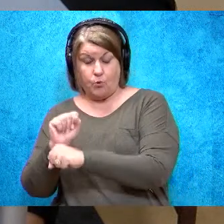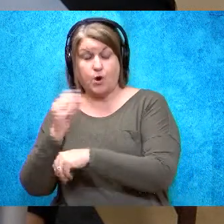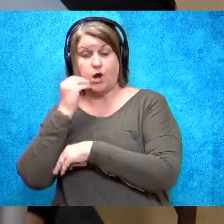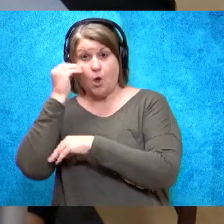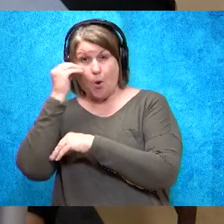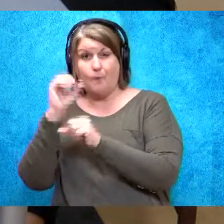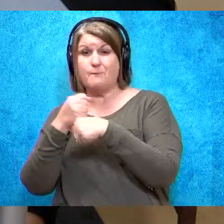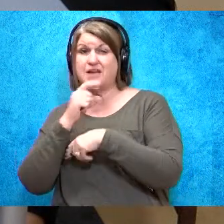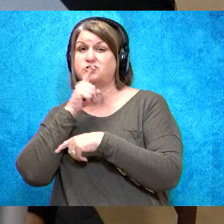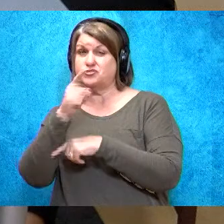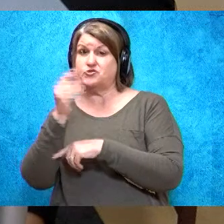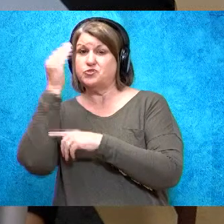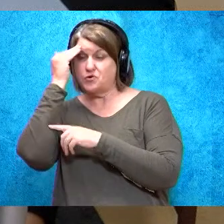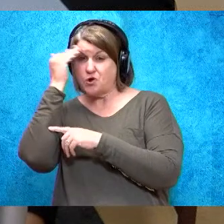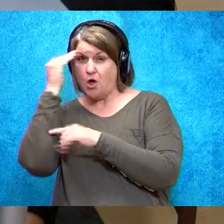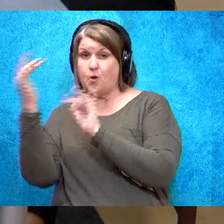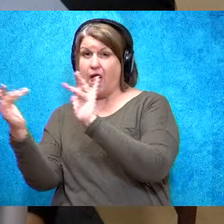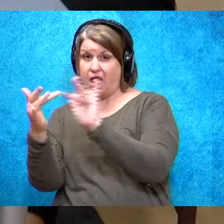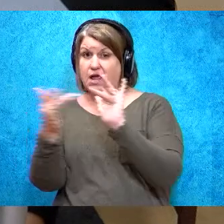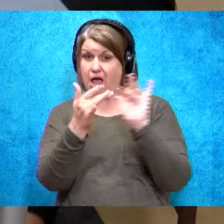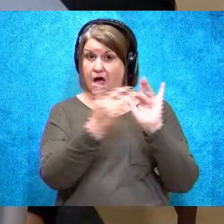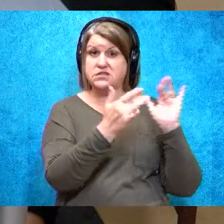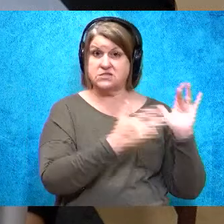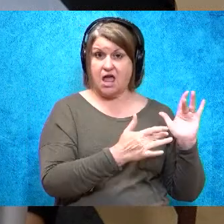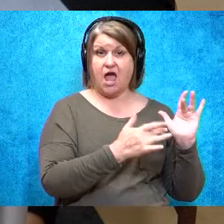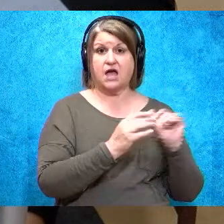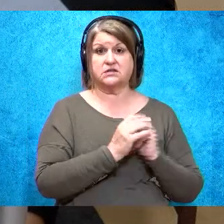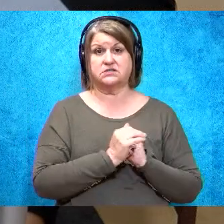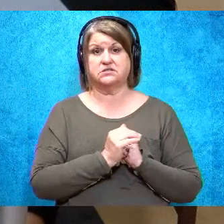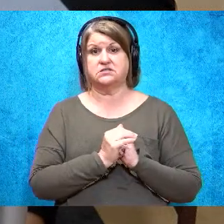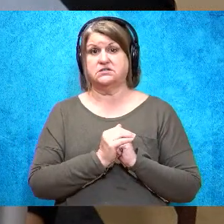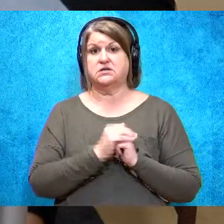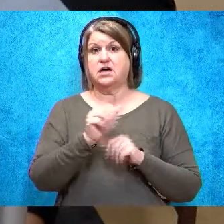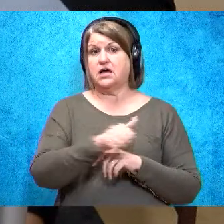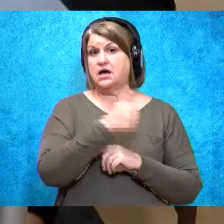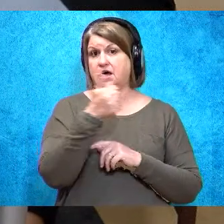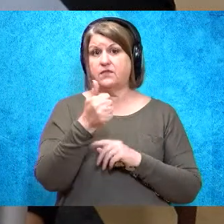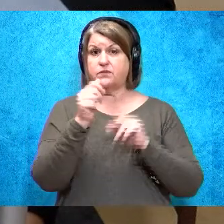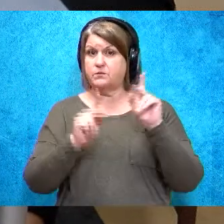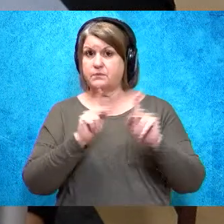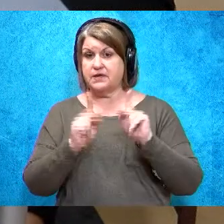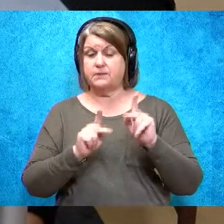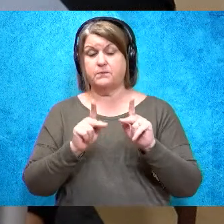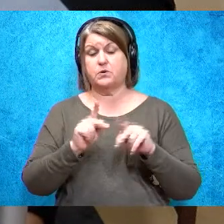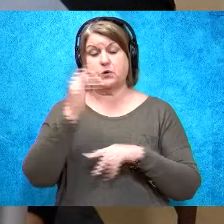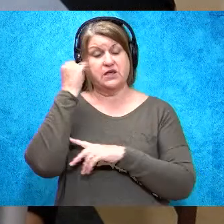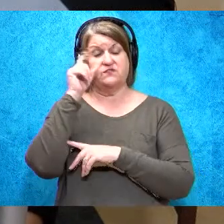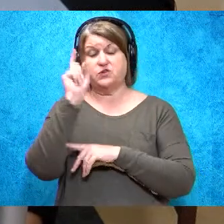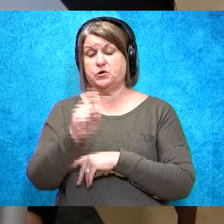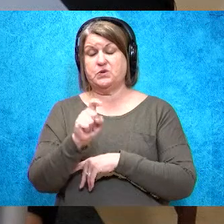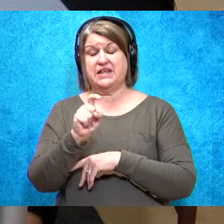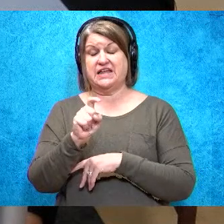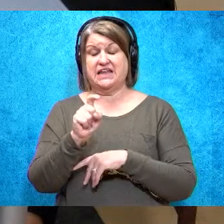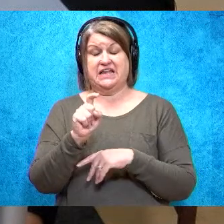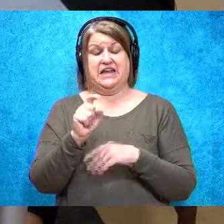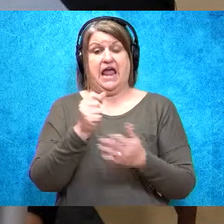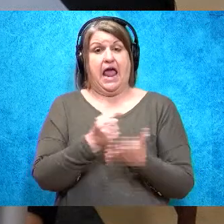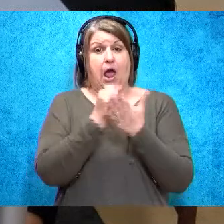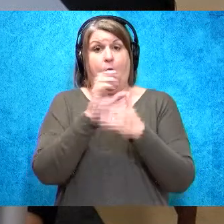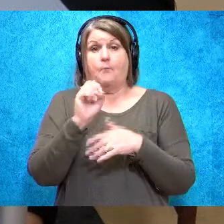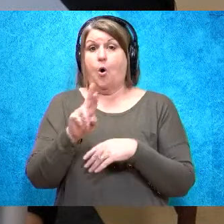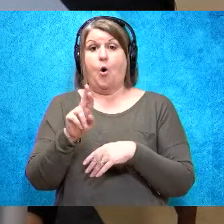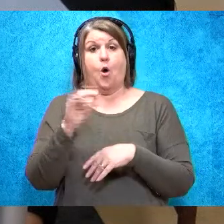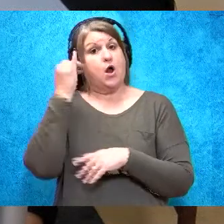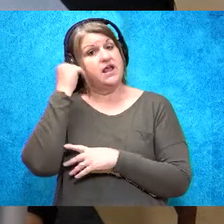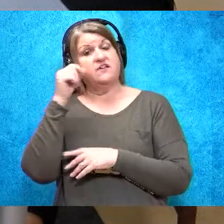reach out if you need time or need some additional help, or you may need additional time to complete an assignment. And make sure